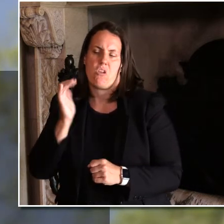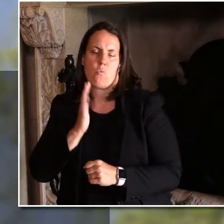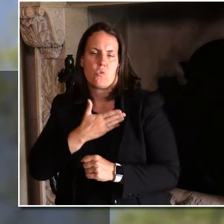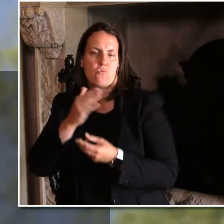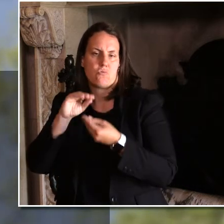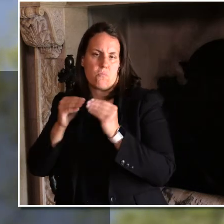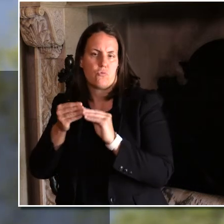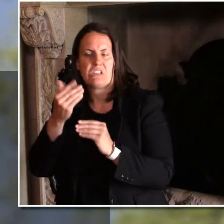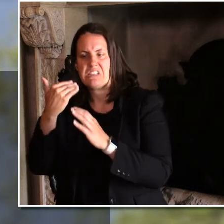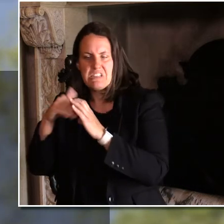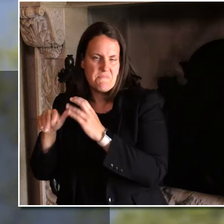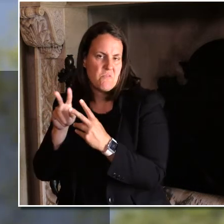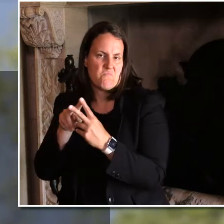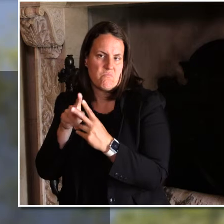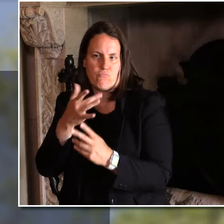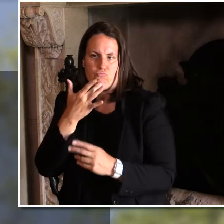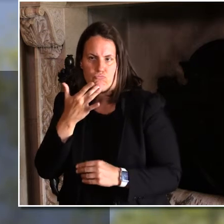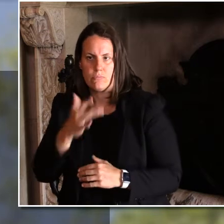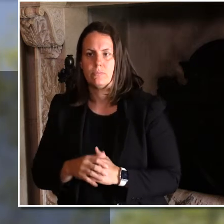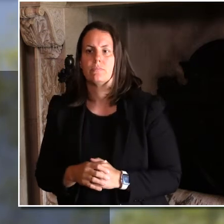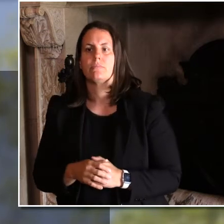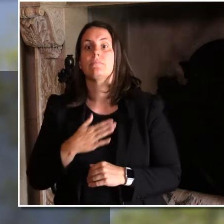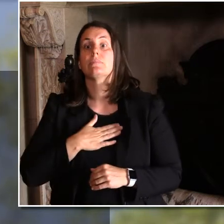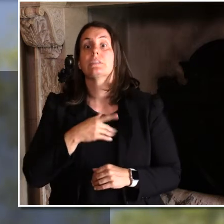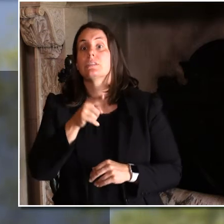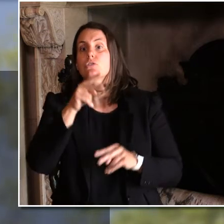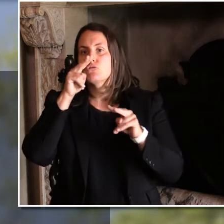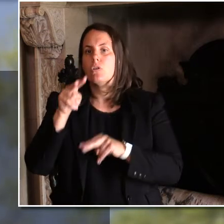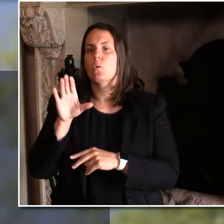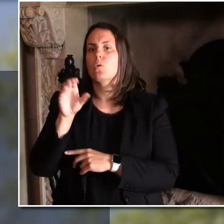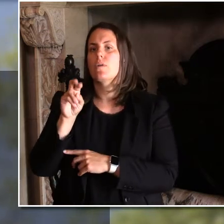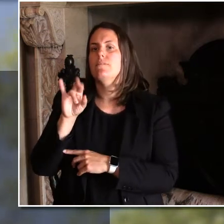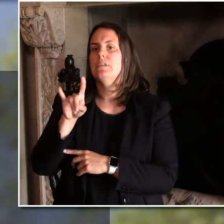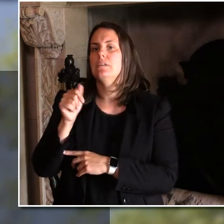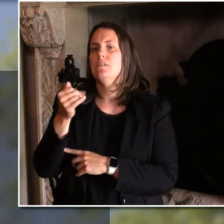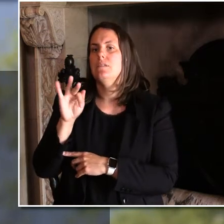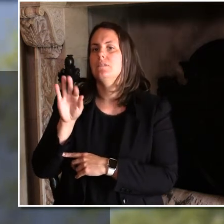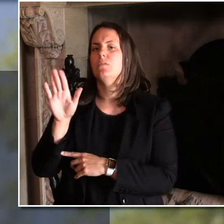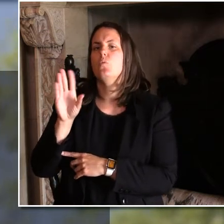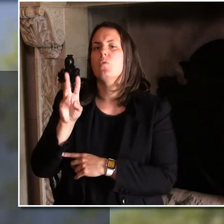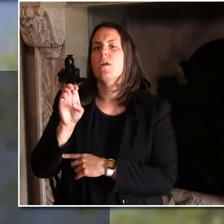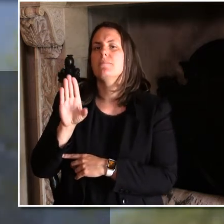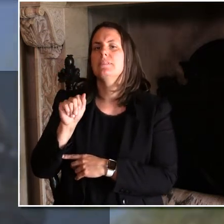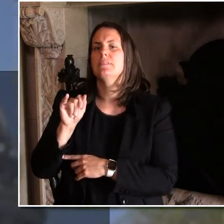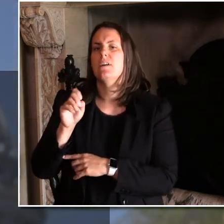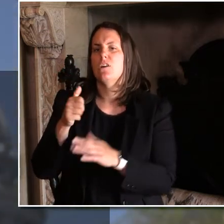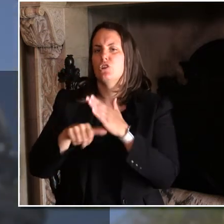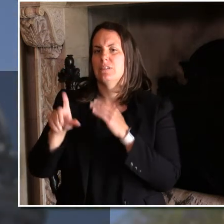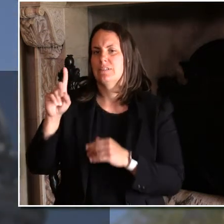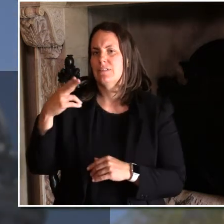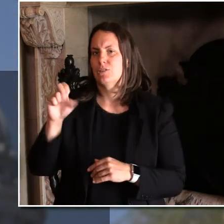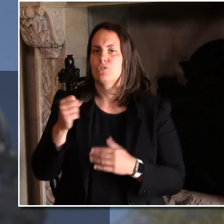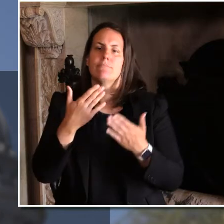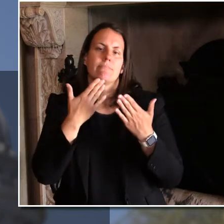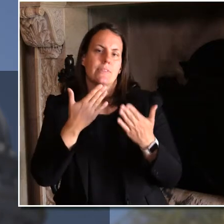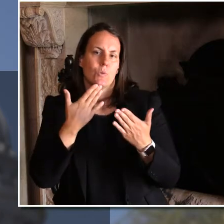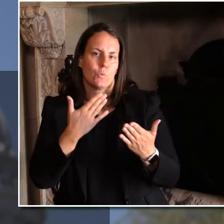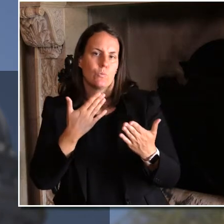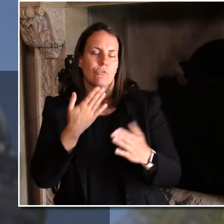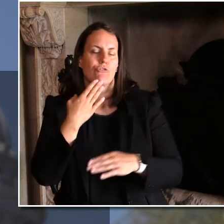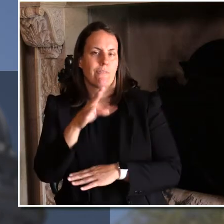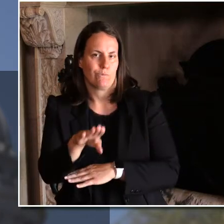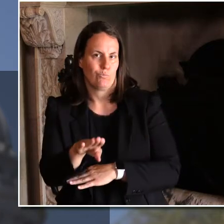608-266-1683. Please continue to monitor the DHS COVID-19 web pages for information, data, and guidance. Thank you, and have a good afternoon.